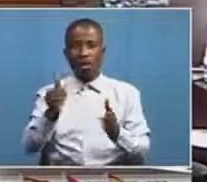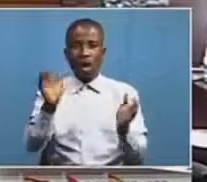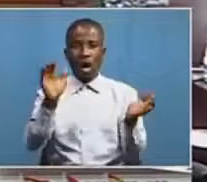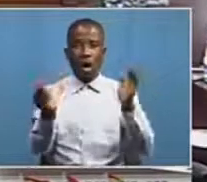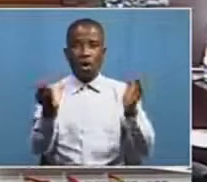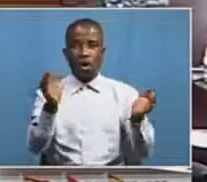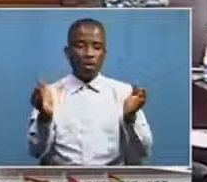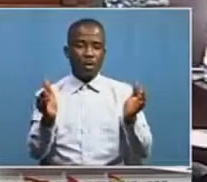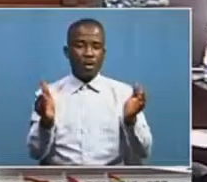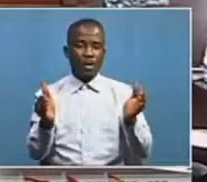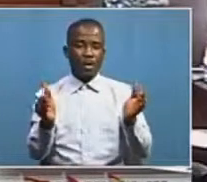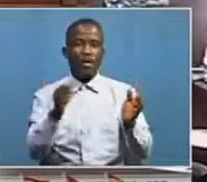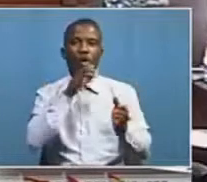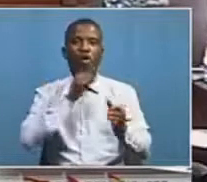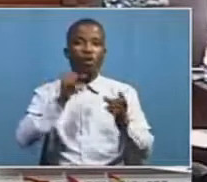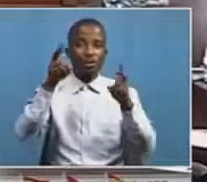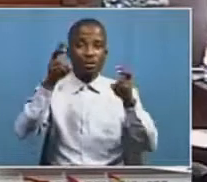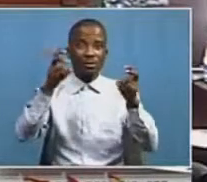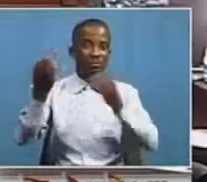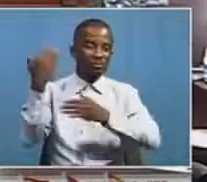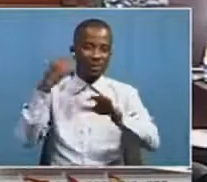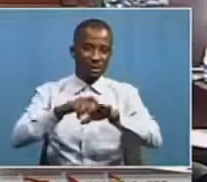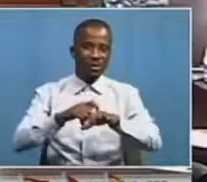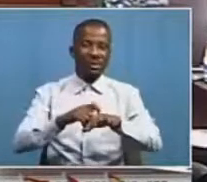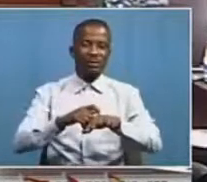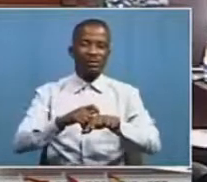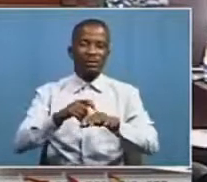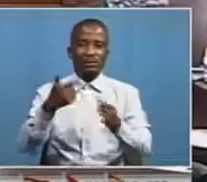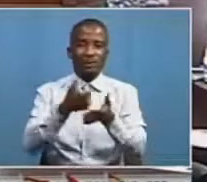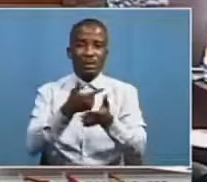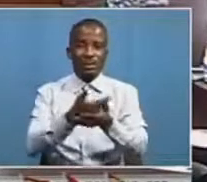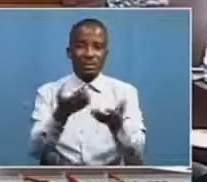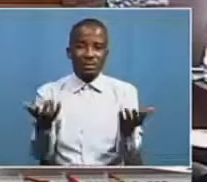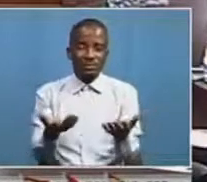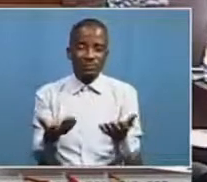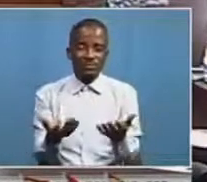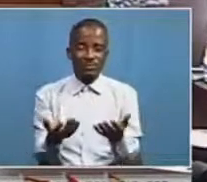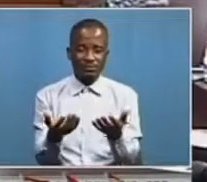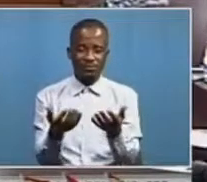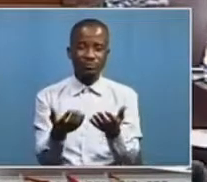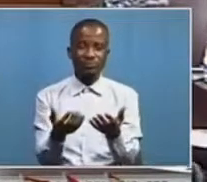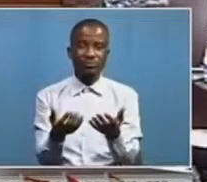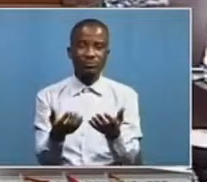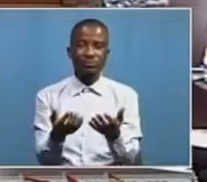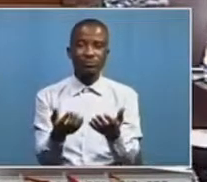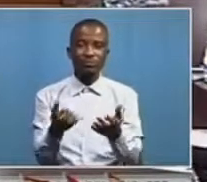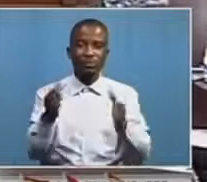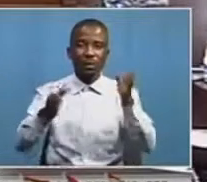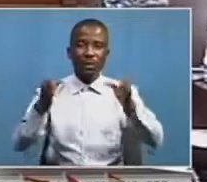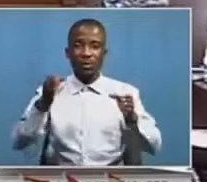Ghana Limited and Fraga Oil Limited 2017-2020 Supreme Court of Ghana Law Report